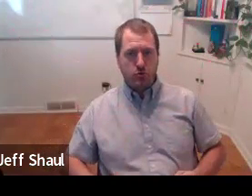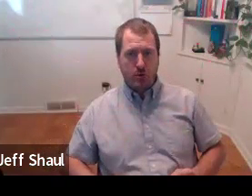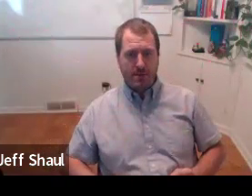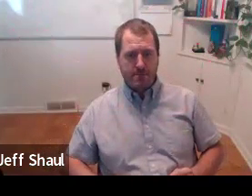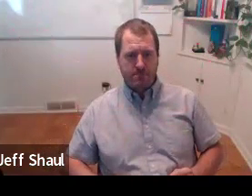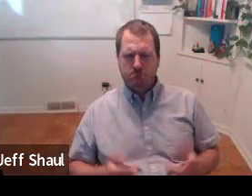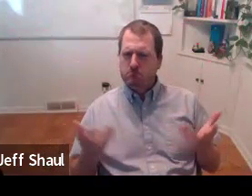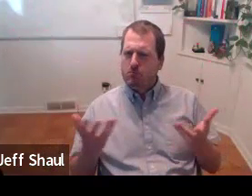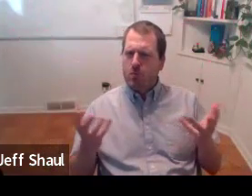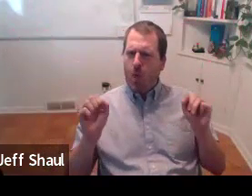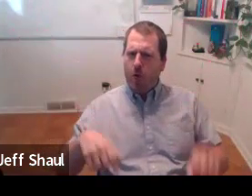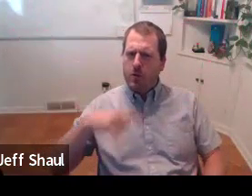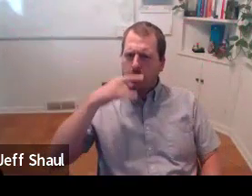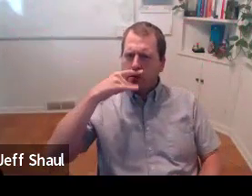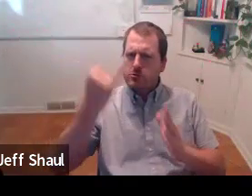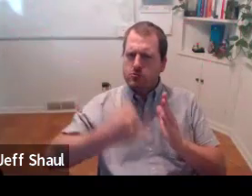of a human.